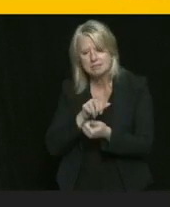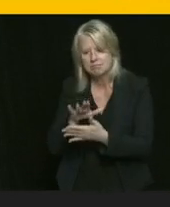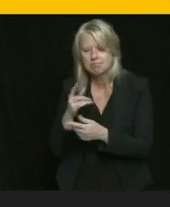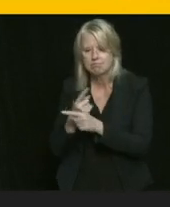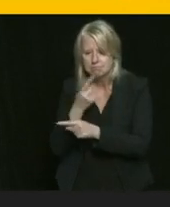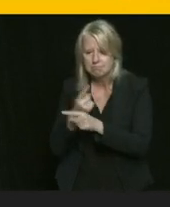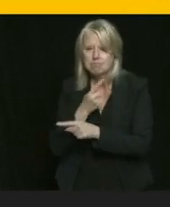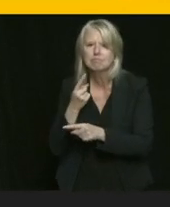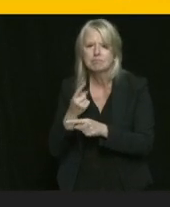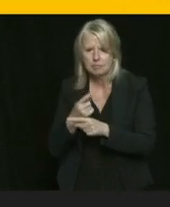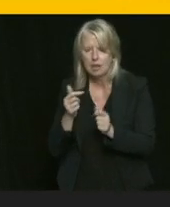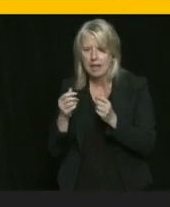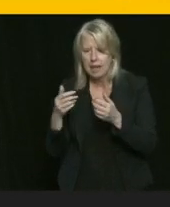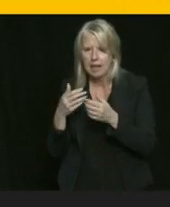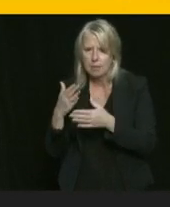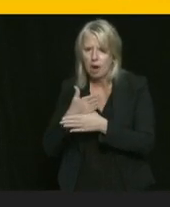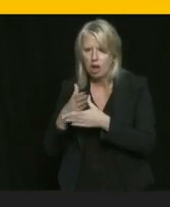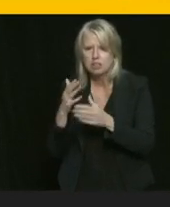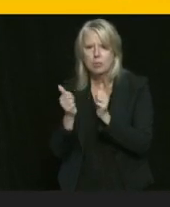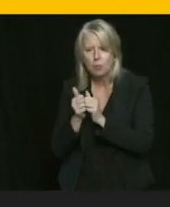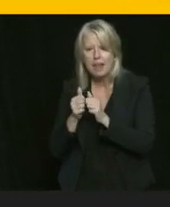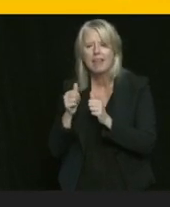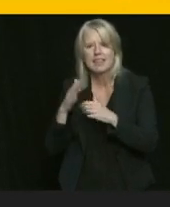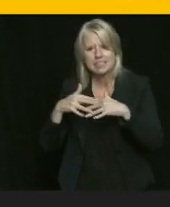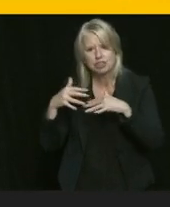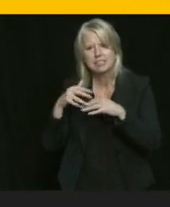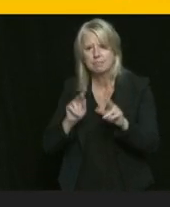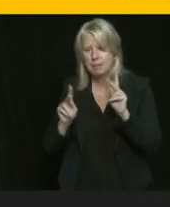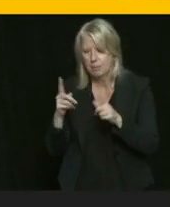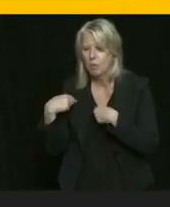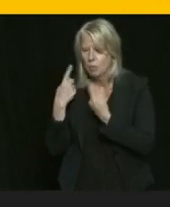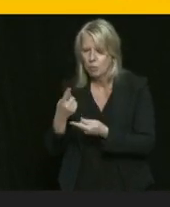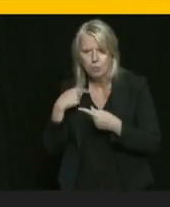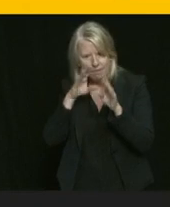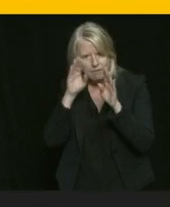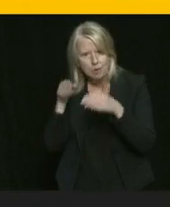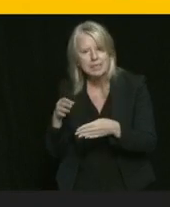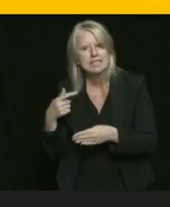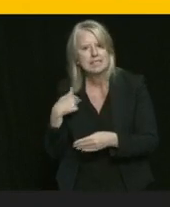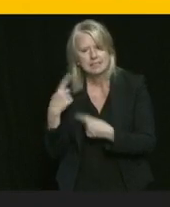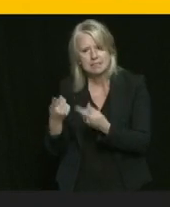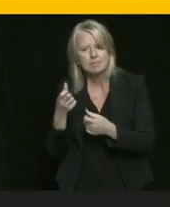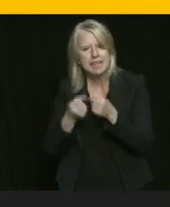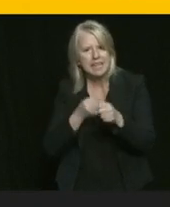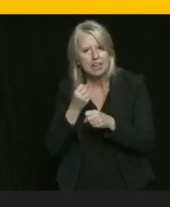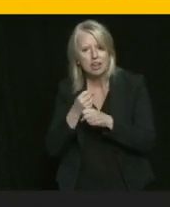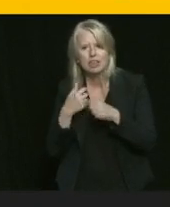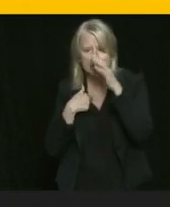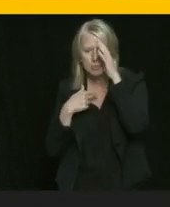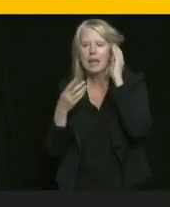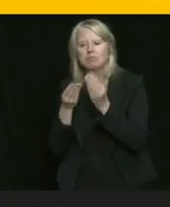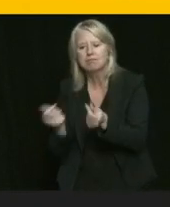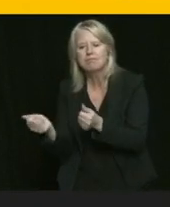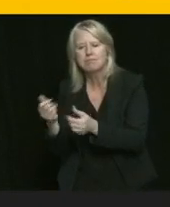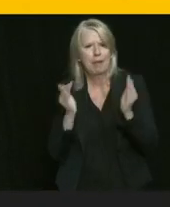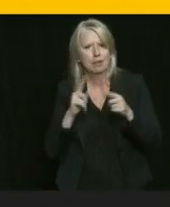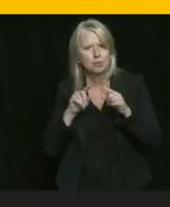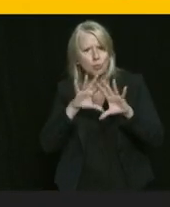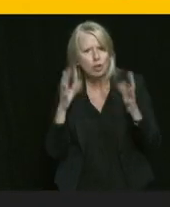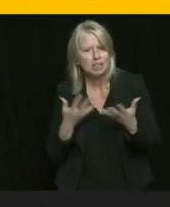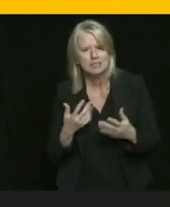partnership with Indigenous peoples, and that's what we have focused on. Over the past years, we've lifted close to 100